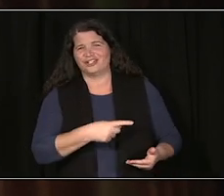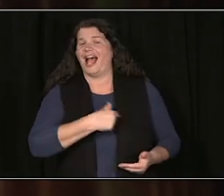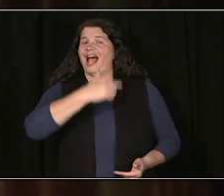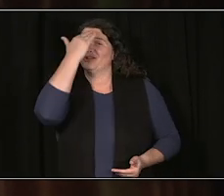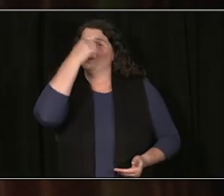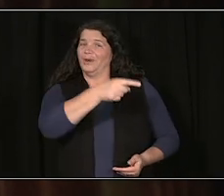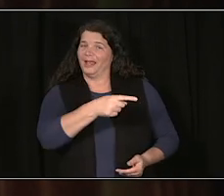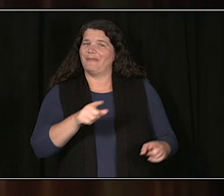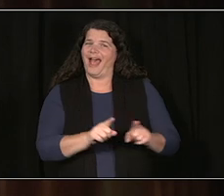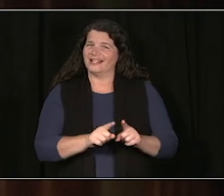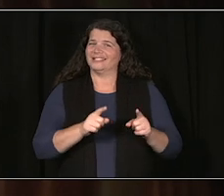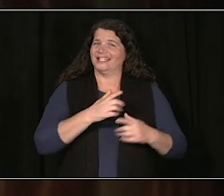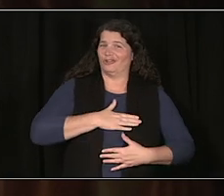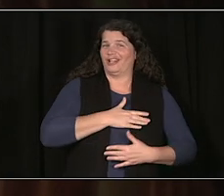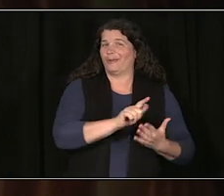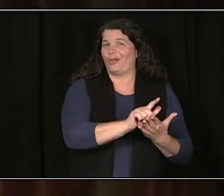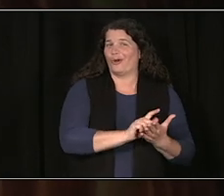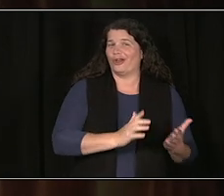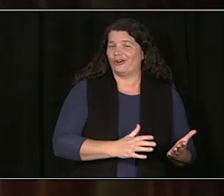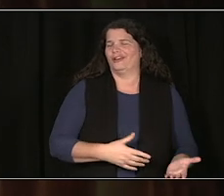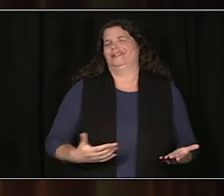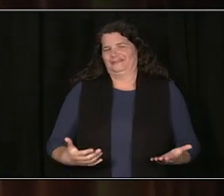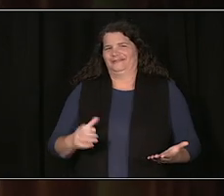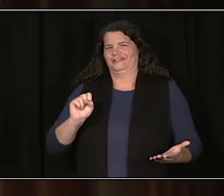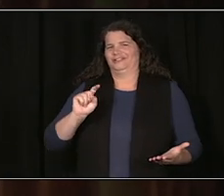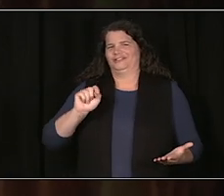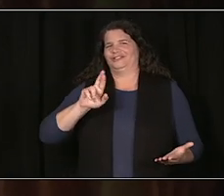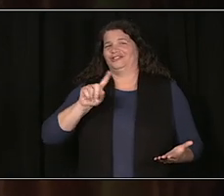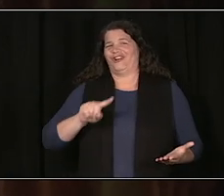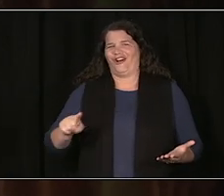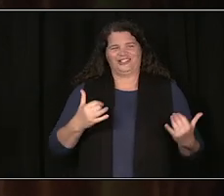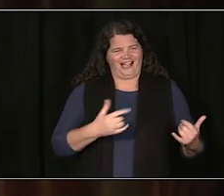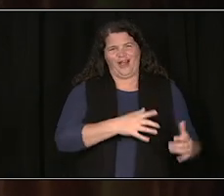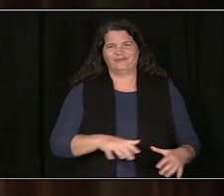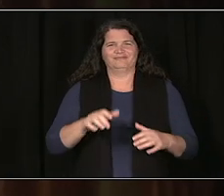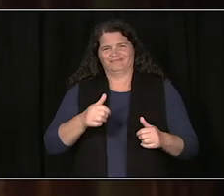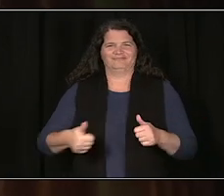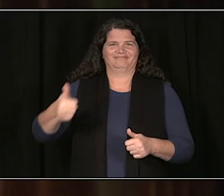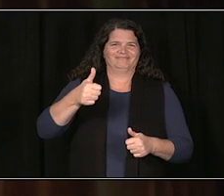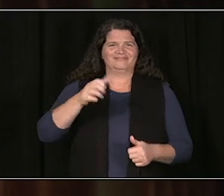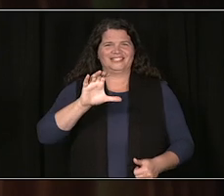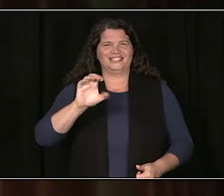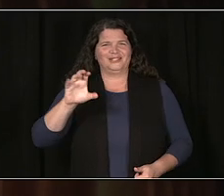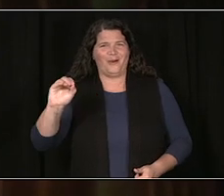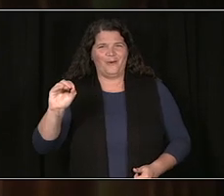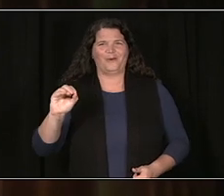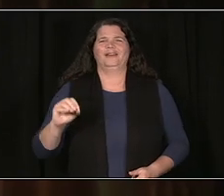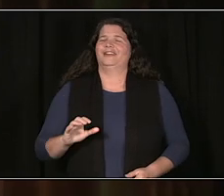lawyer. And Starz is so lucky to have you, Jeff, and our industry, or my former industry, your